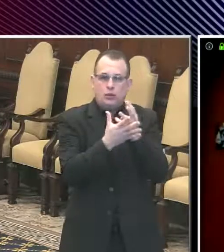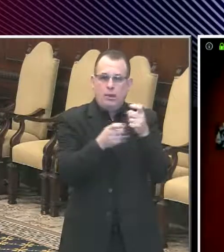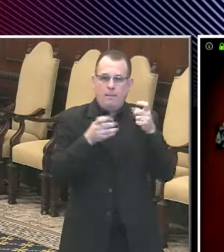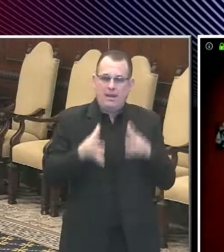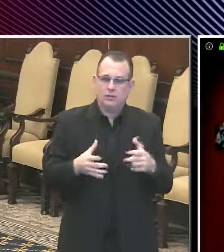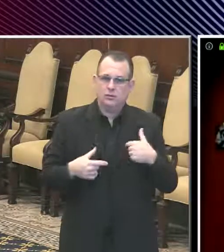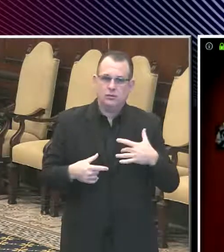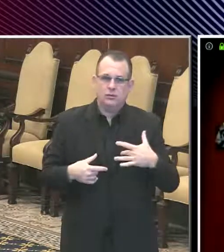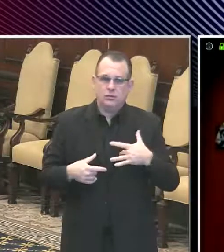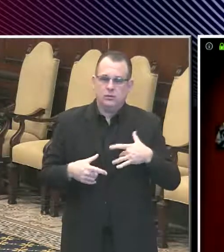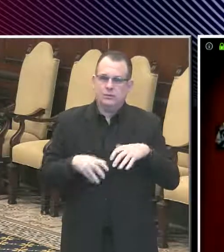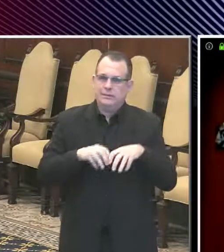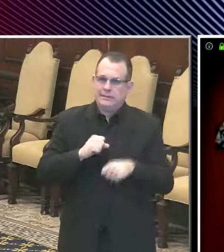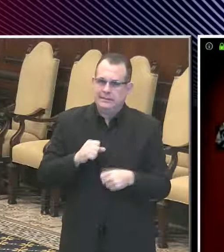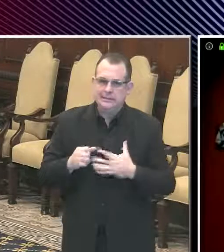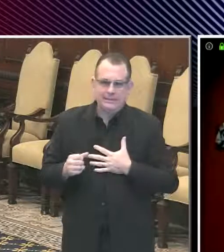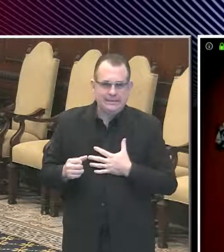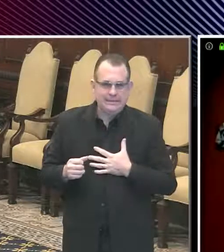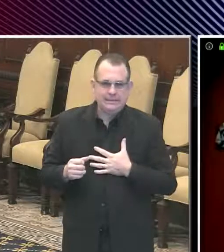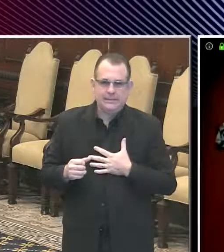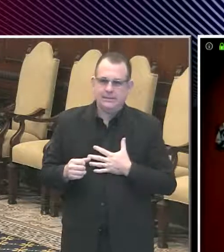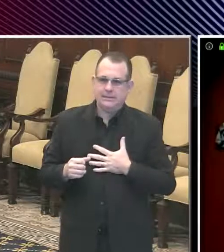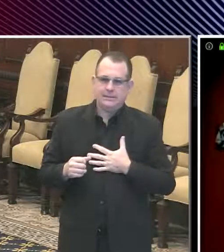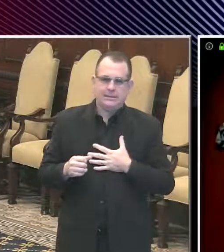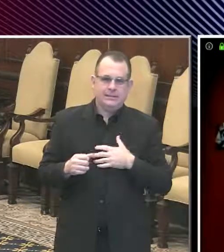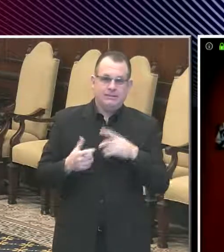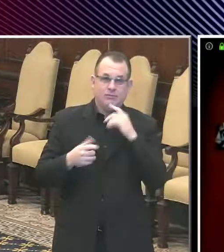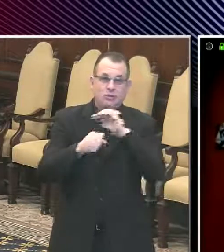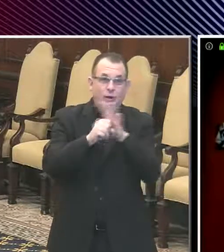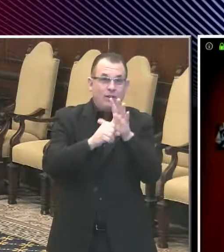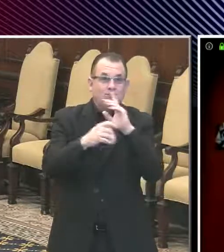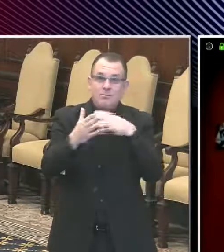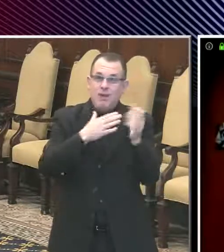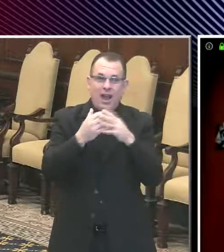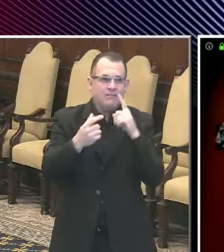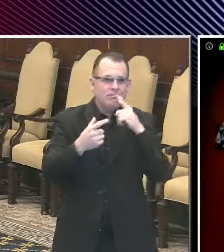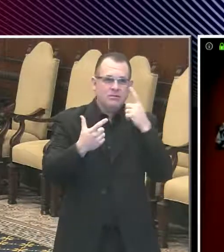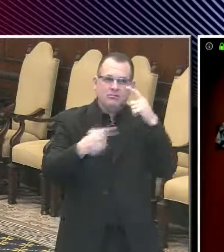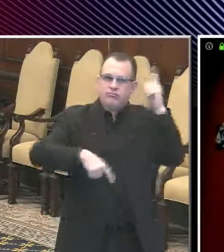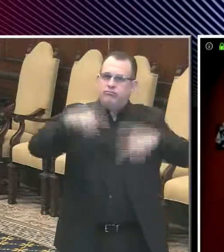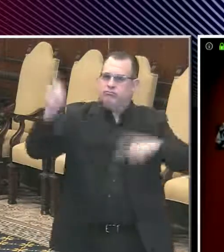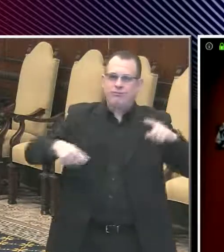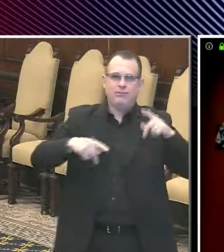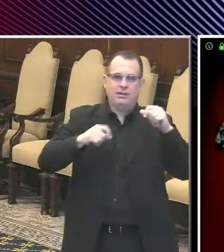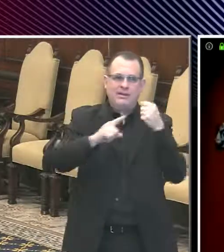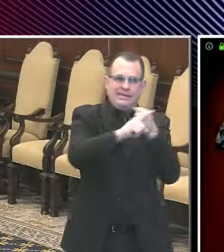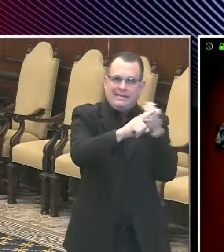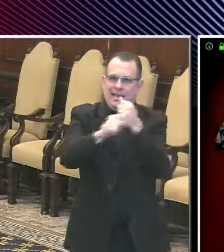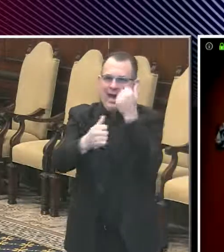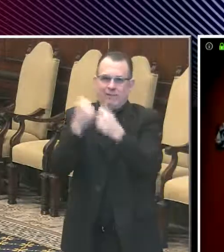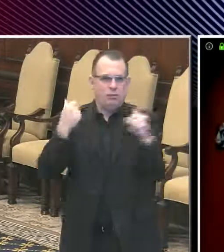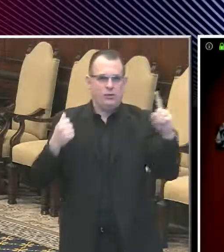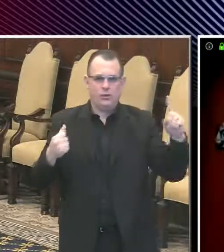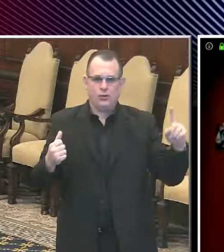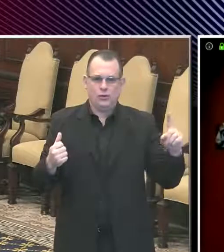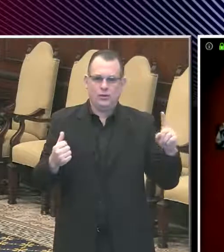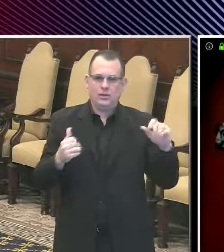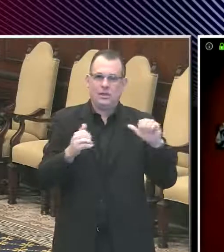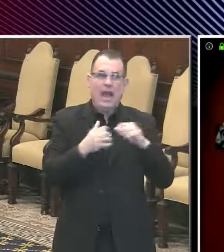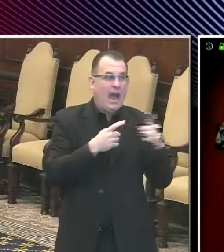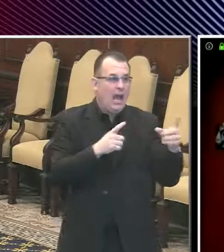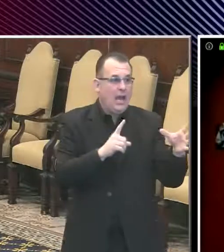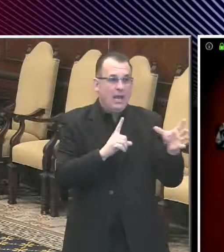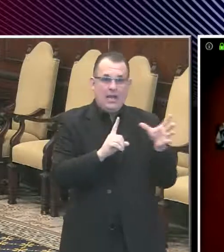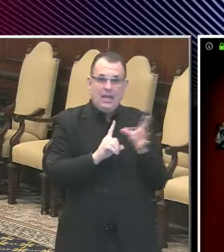virus does not discriminate and that it is affecting people throughout our entire community. We are unsure where and how the employee contracted the